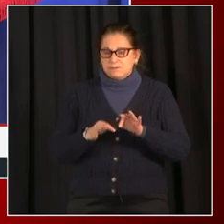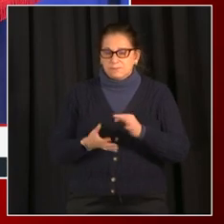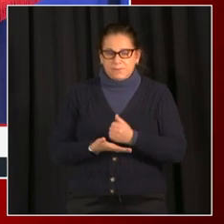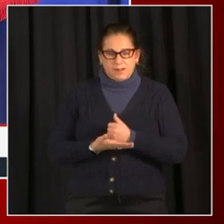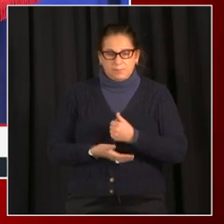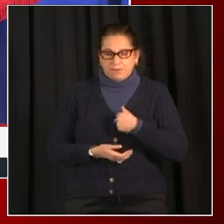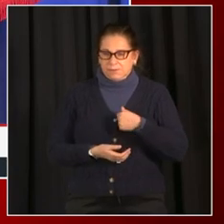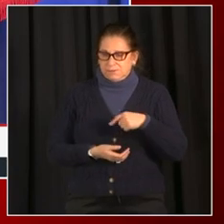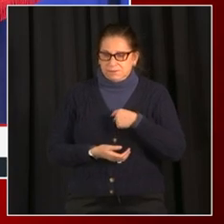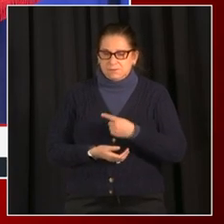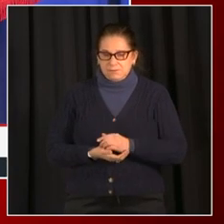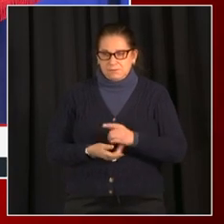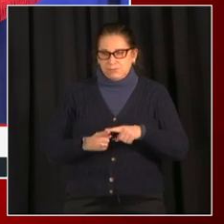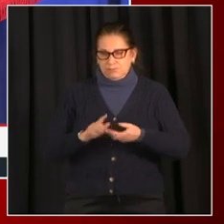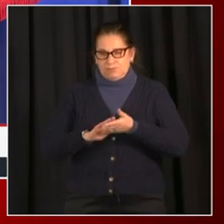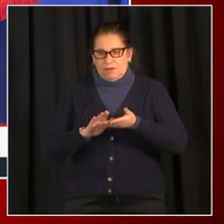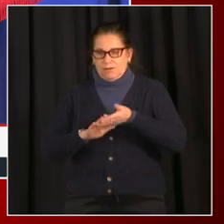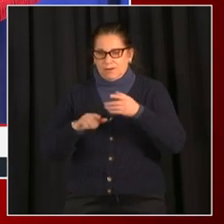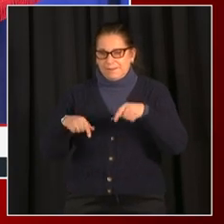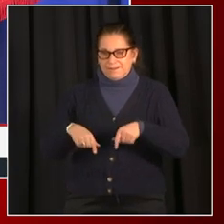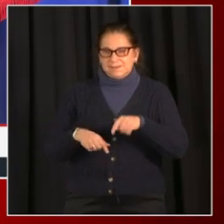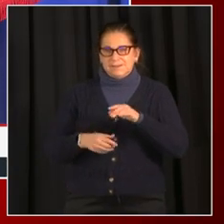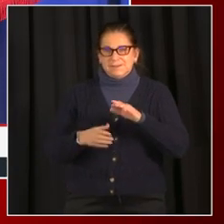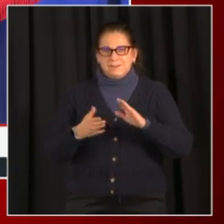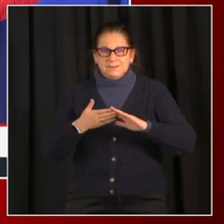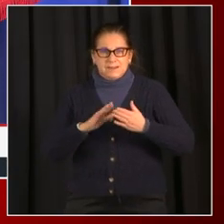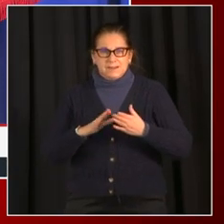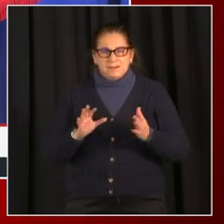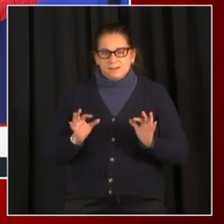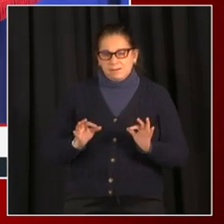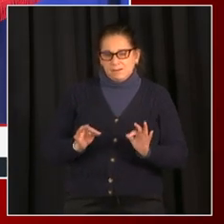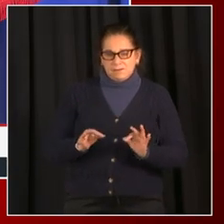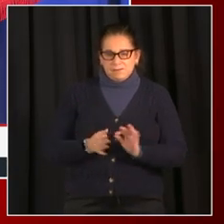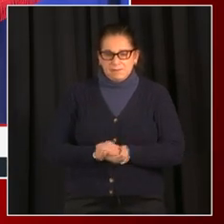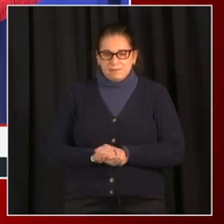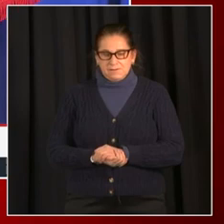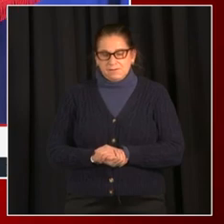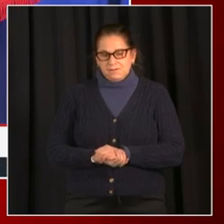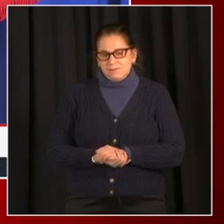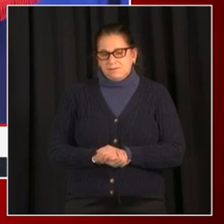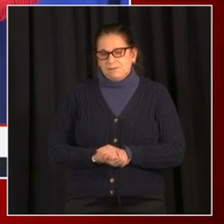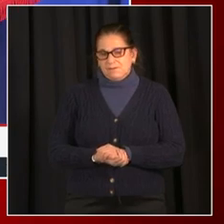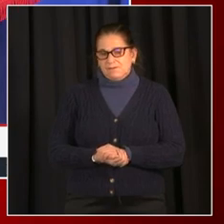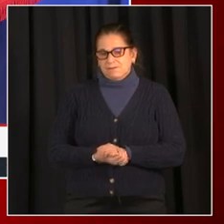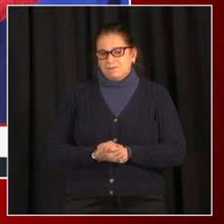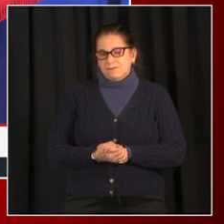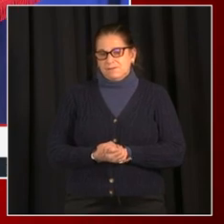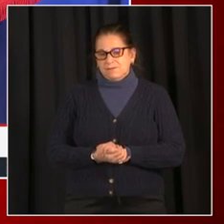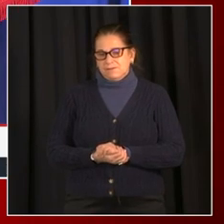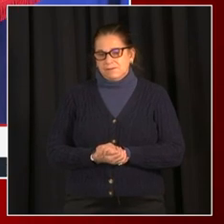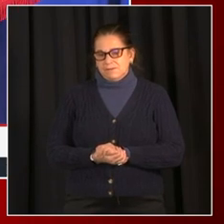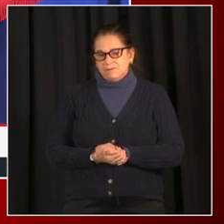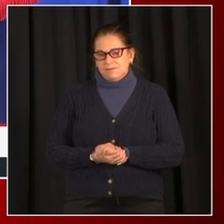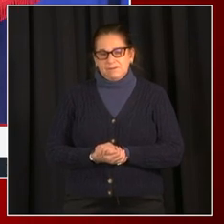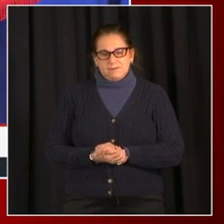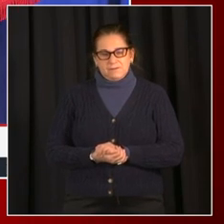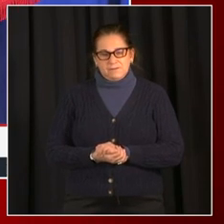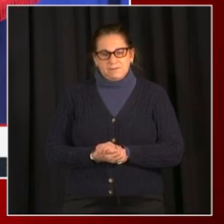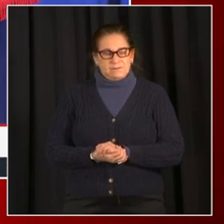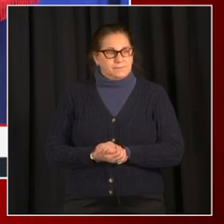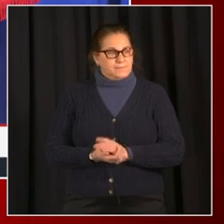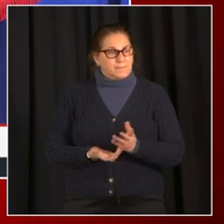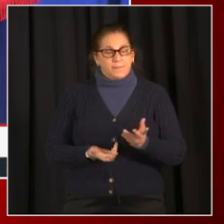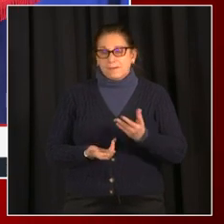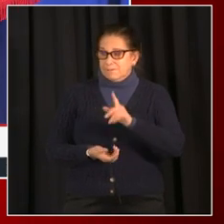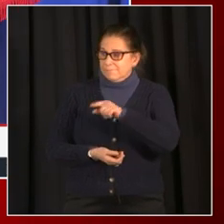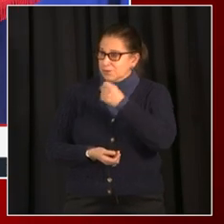us bring ourselves back after COVID. I'll have to do all of those things and likely do it with substantially less money. So